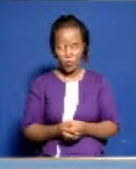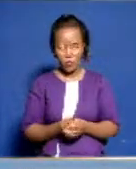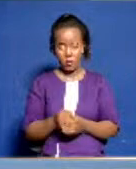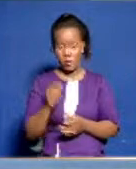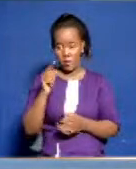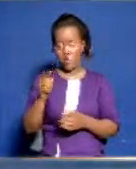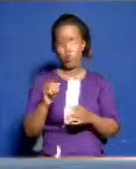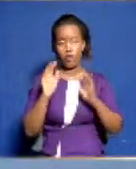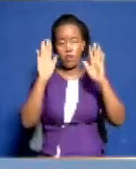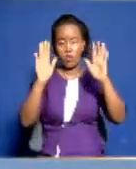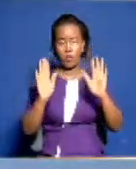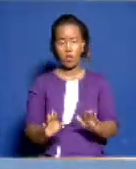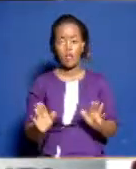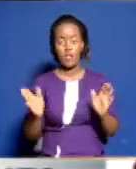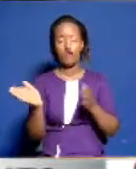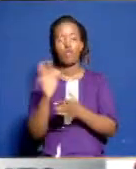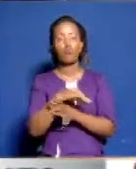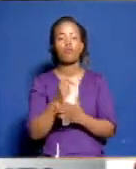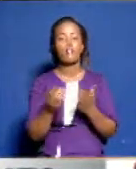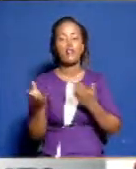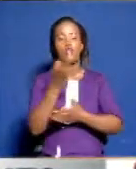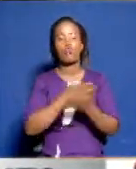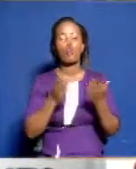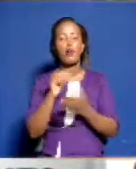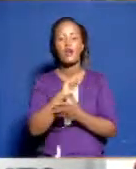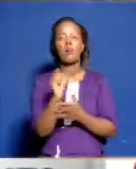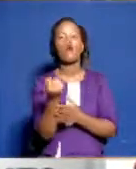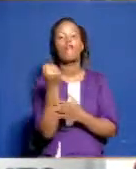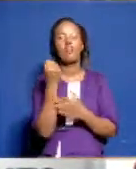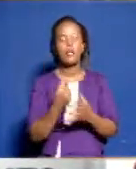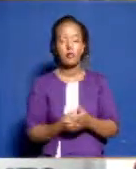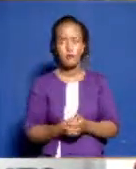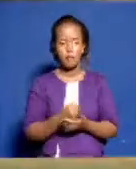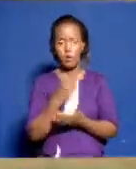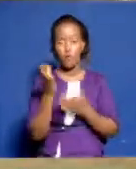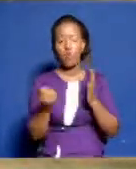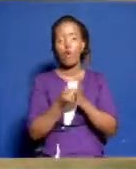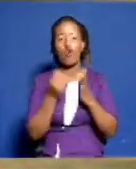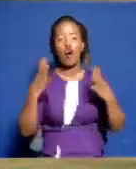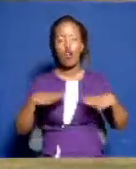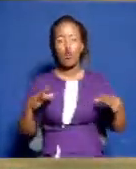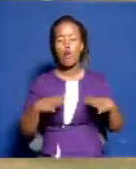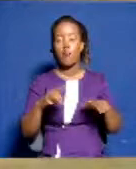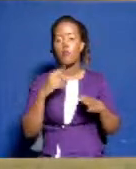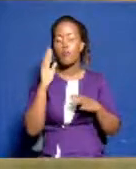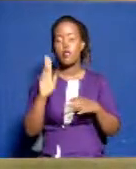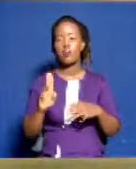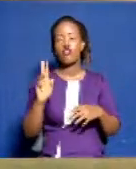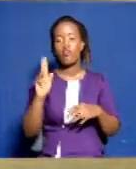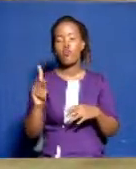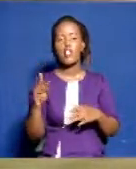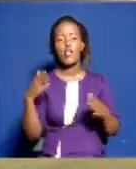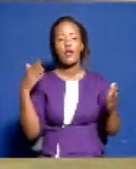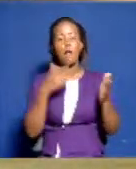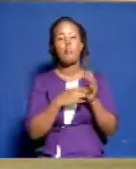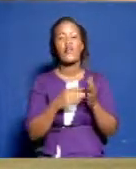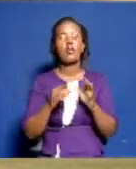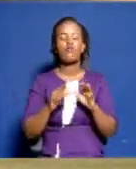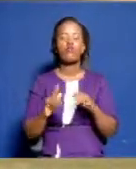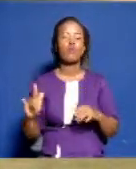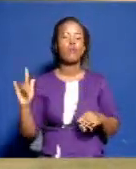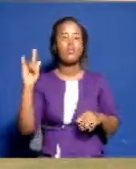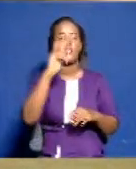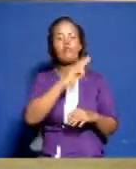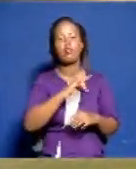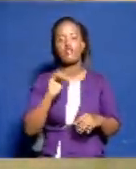essential to igniting economic recovery. Nearly all passengers from the UK are currently banned from traveling to the US. Under